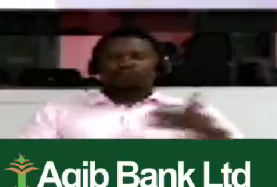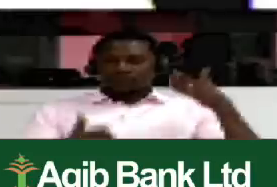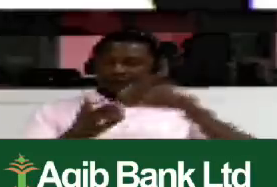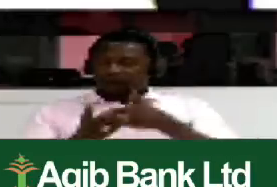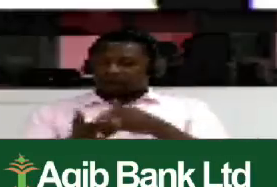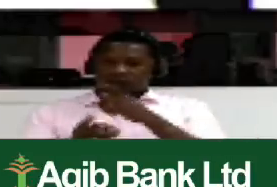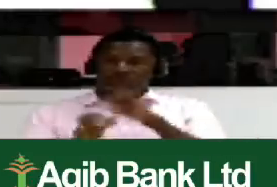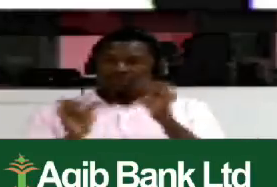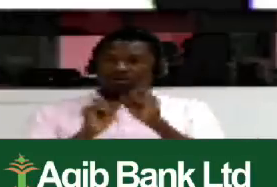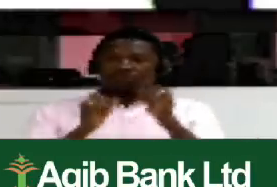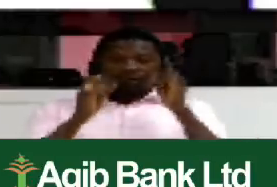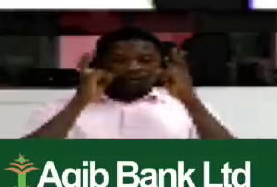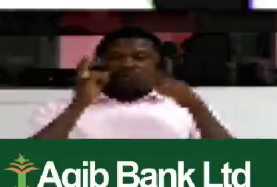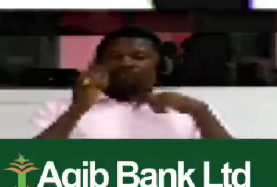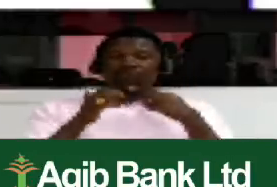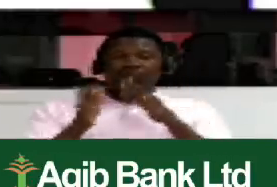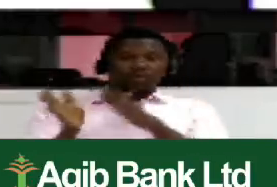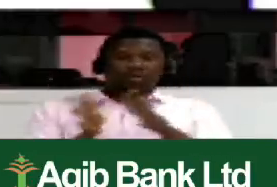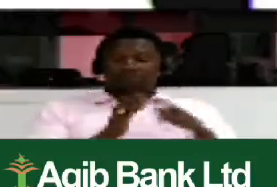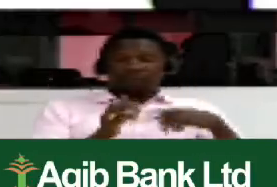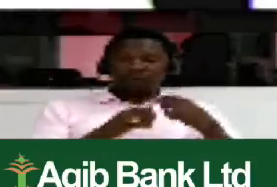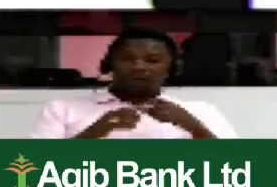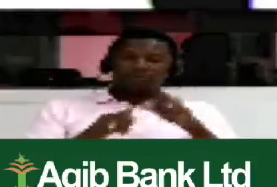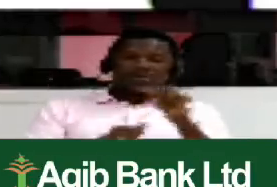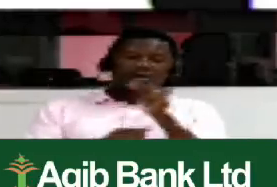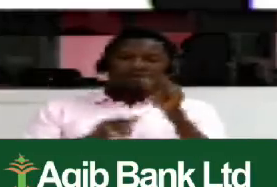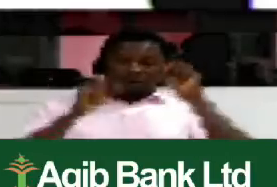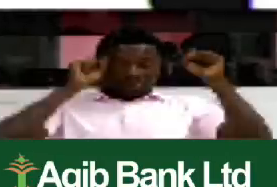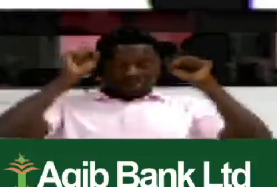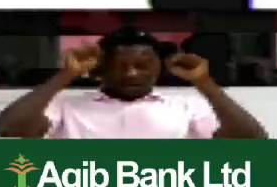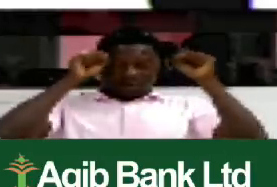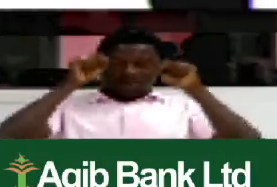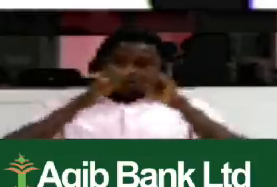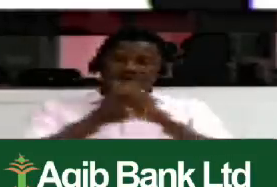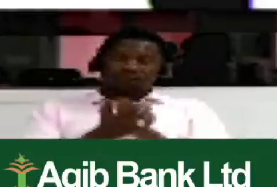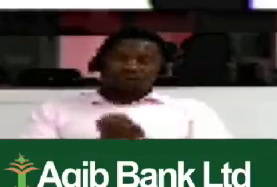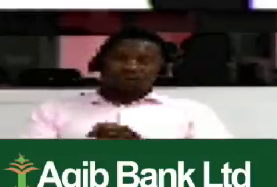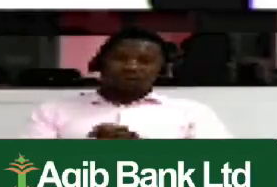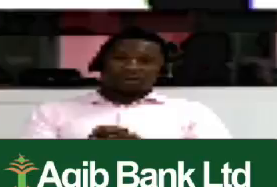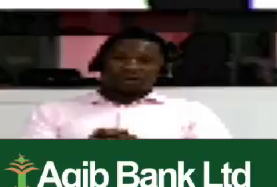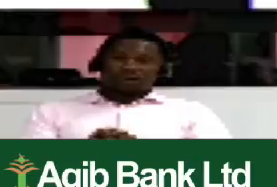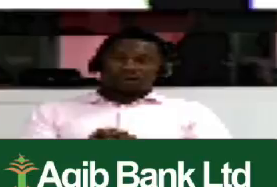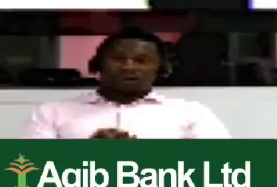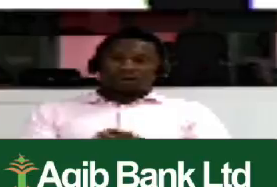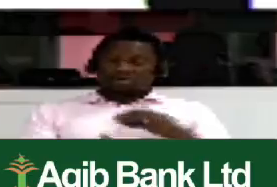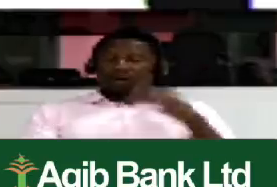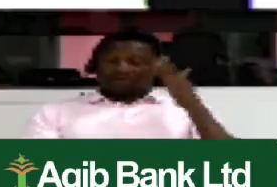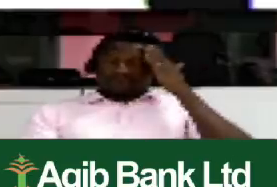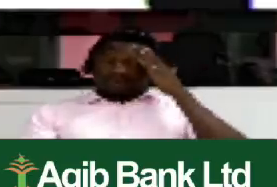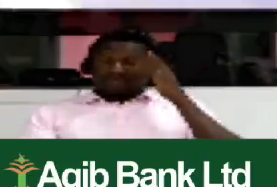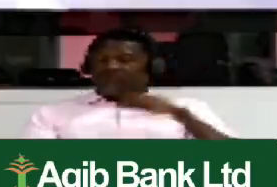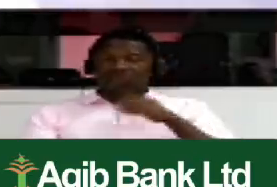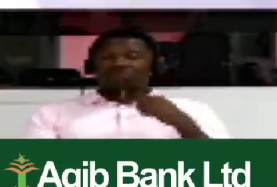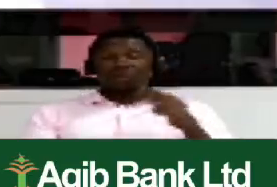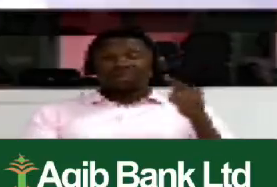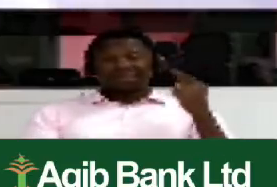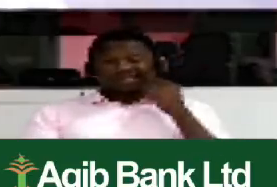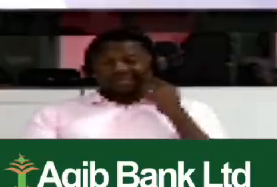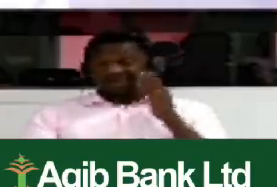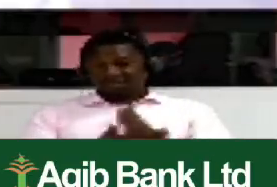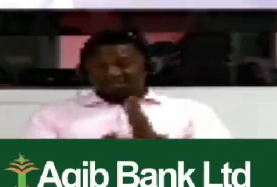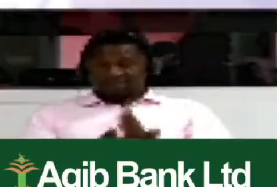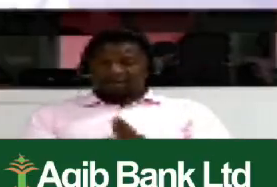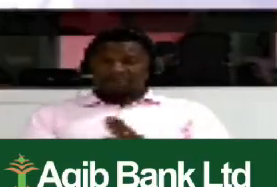the planning of another demonstration? I was aware, but I don't know the actual date, okay. Like I said, because then Aliu